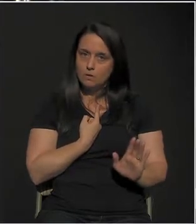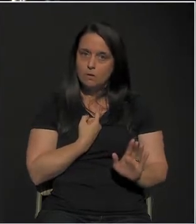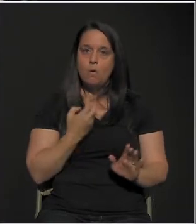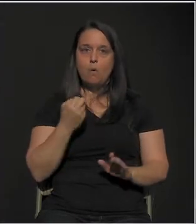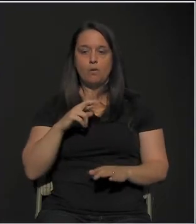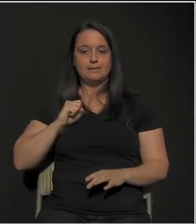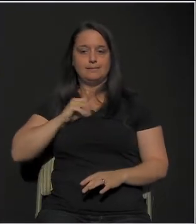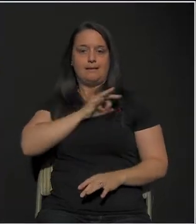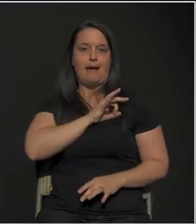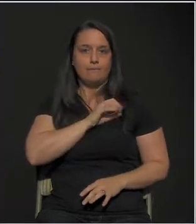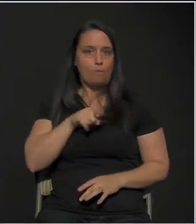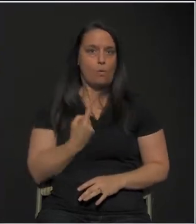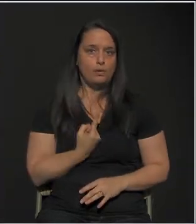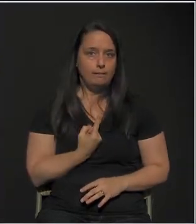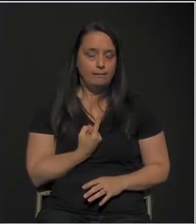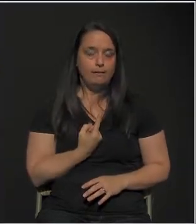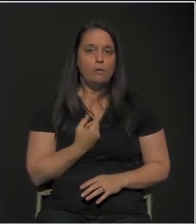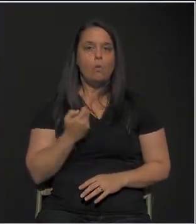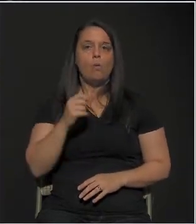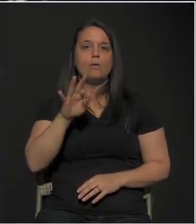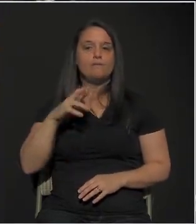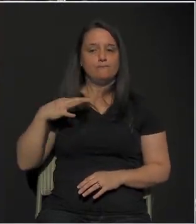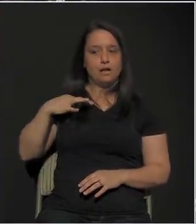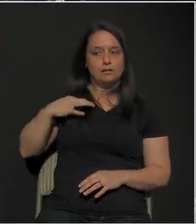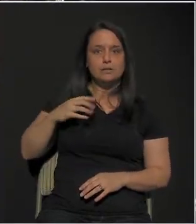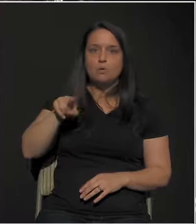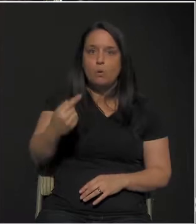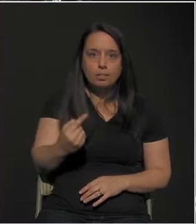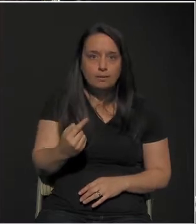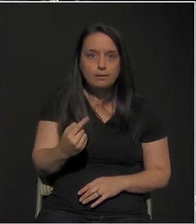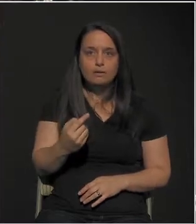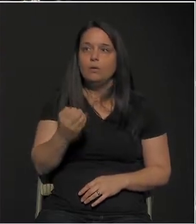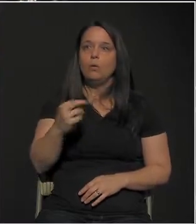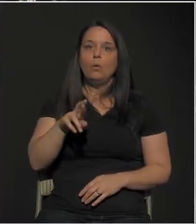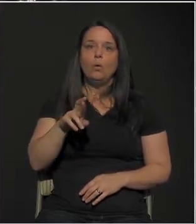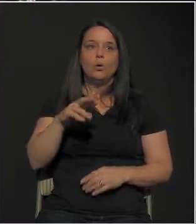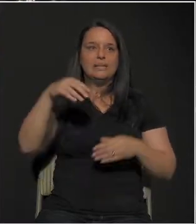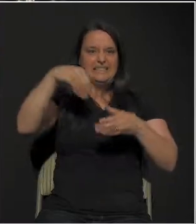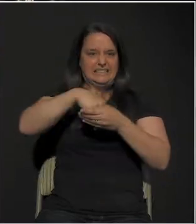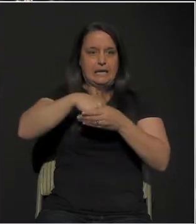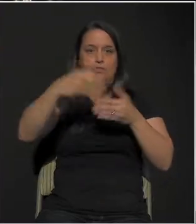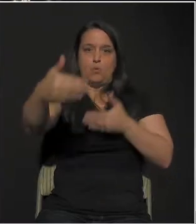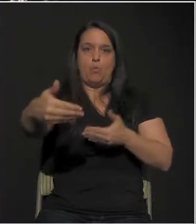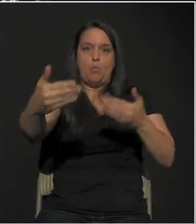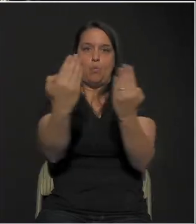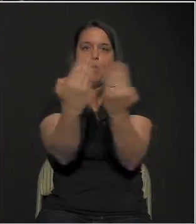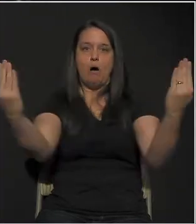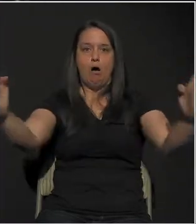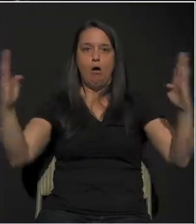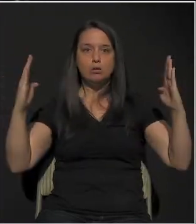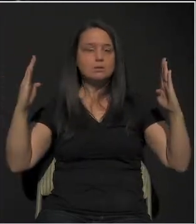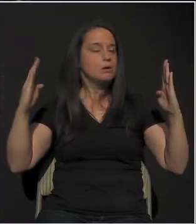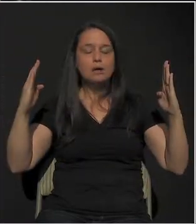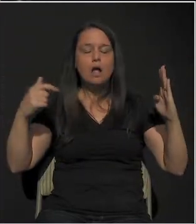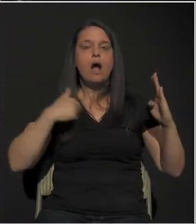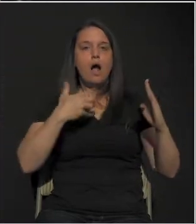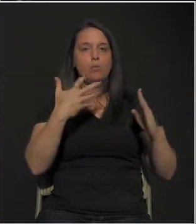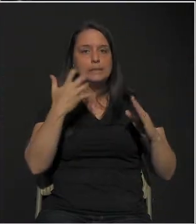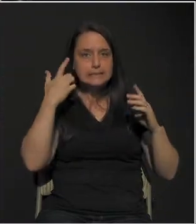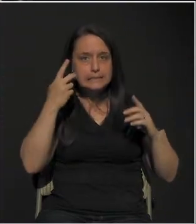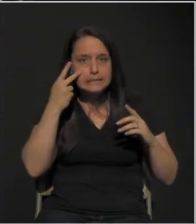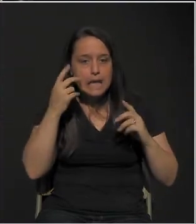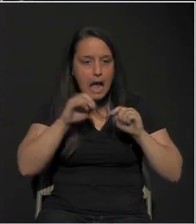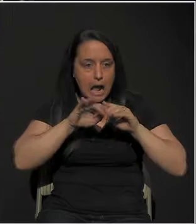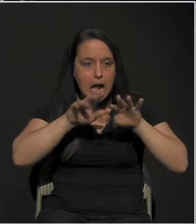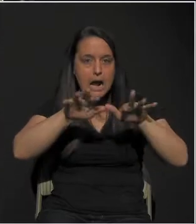the staff solely, or the volunteers solely, or within these walls. I want to see it carried out by the church,